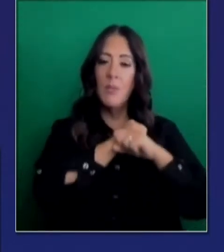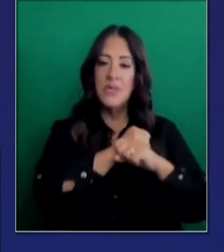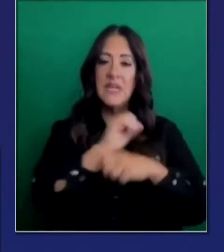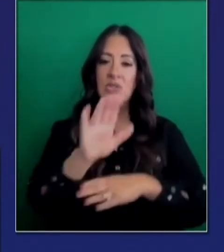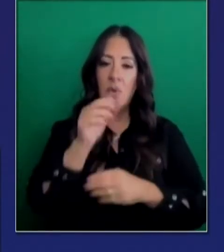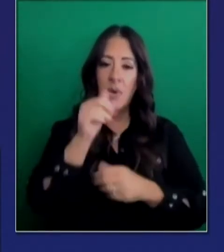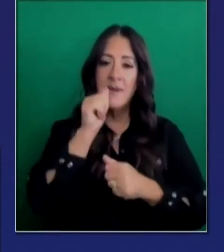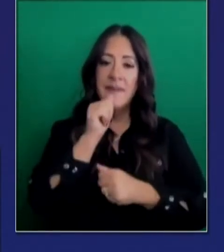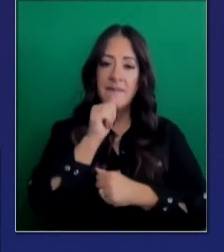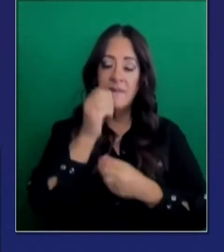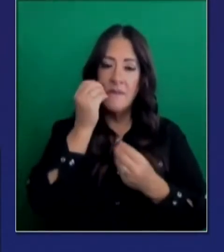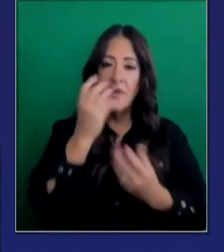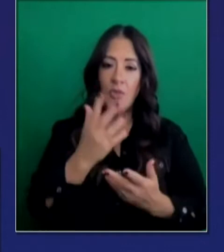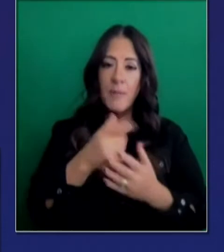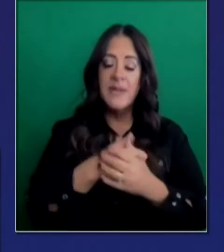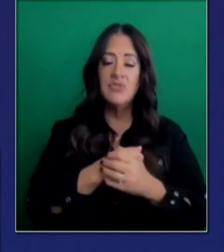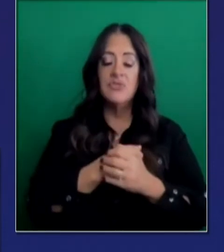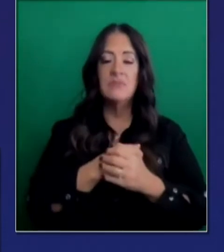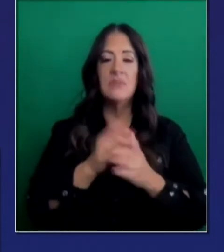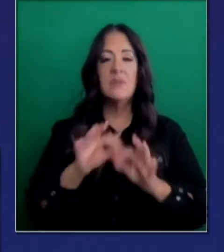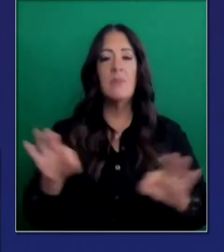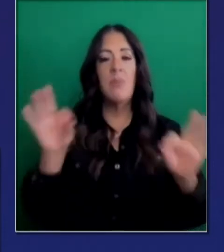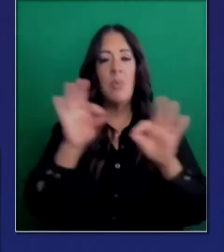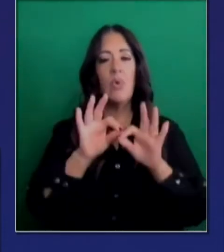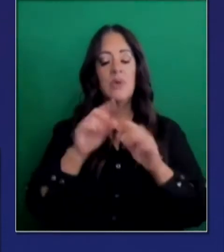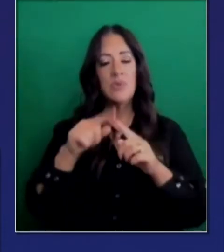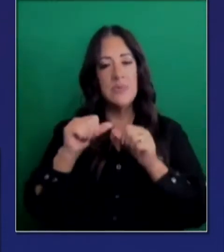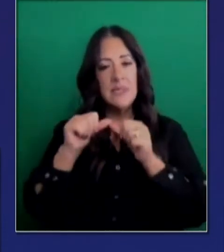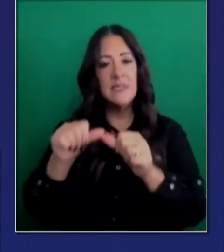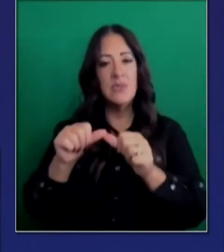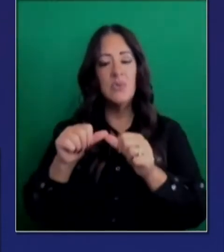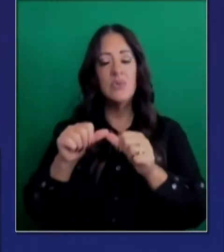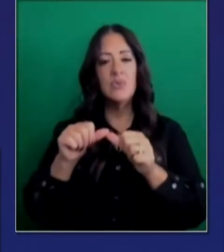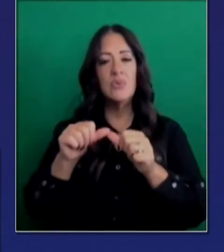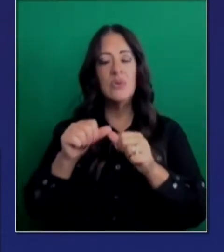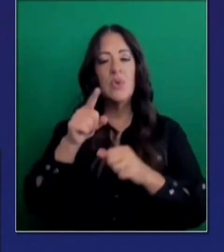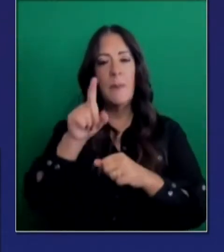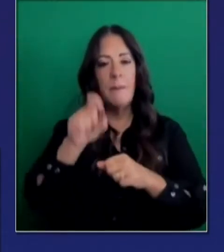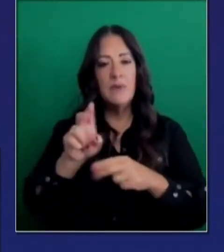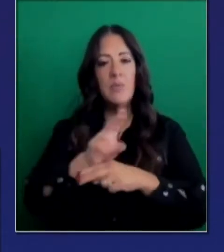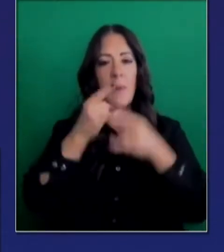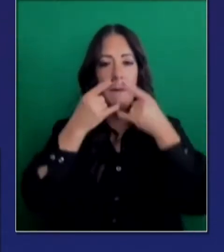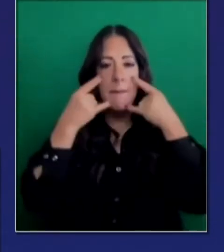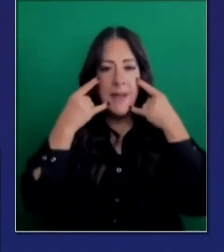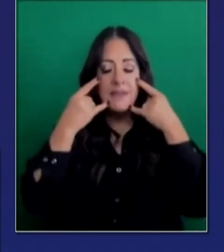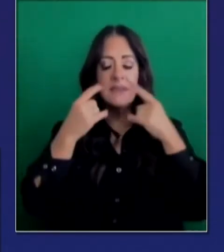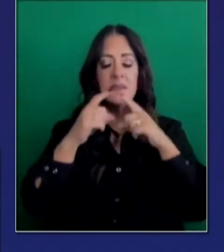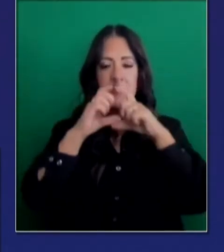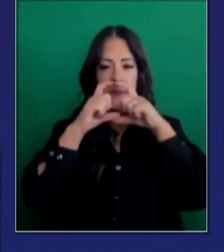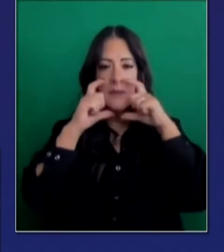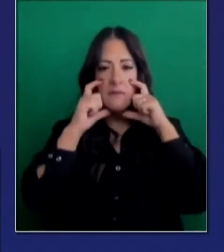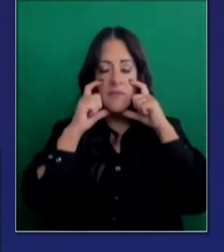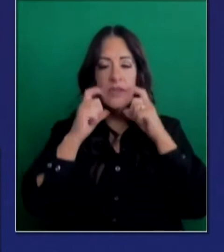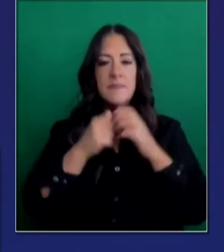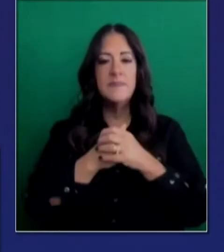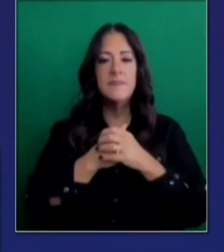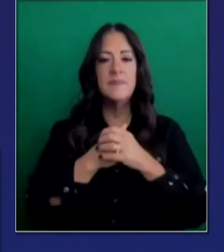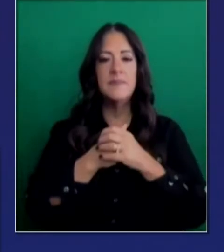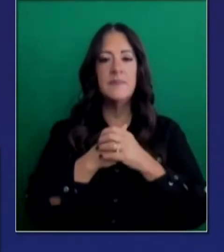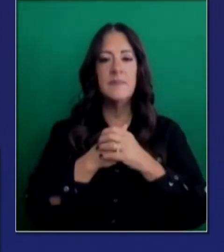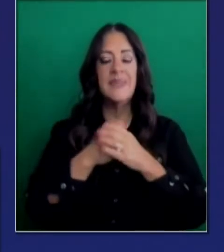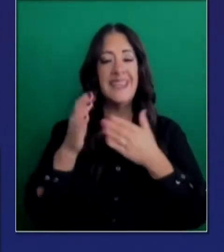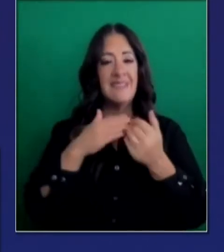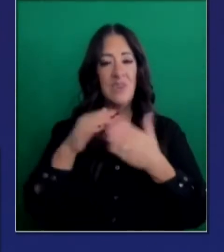around the importance and the imperatives of continuing to wear a mask and wear a face covering, even after you've gotten that first dose, that